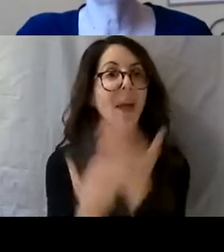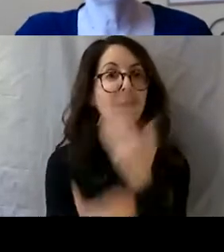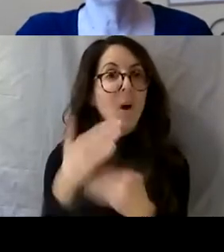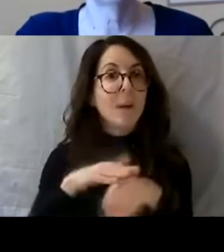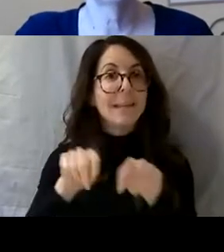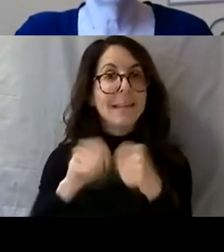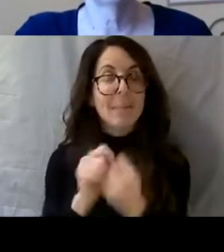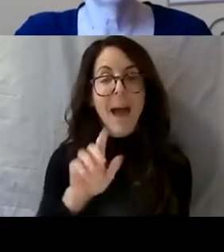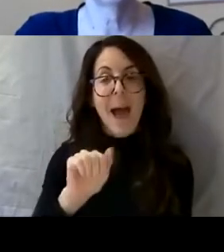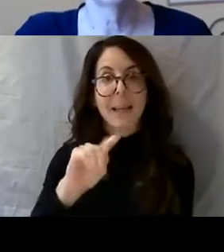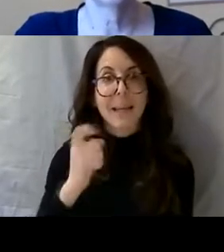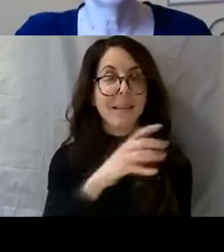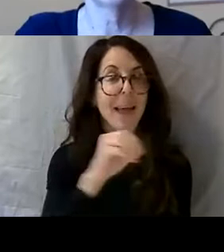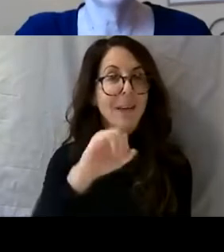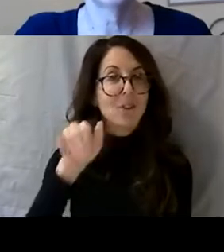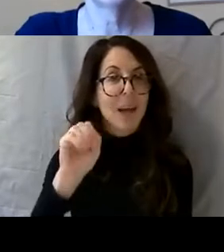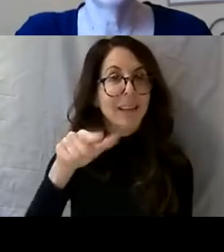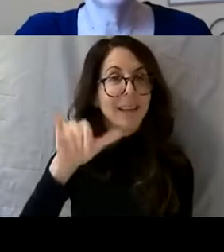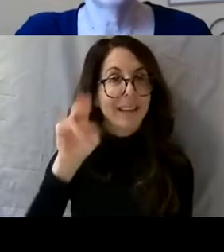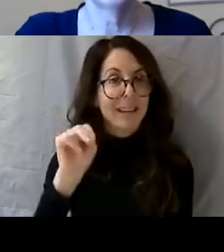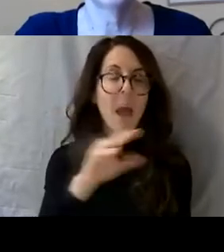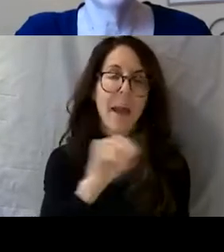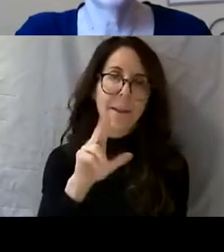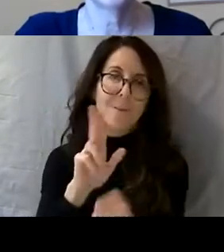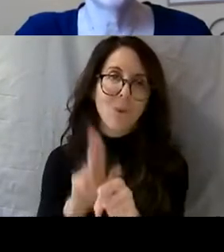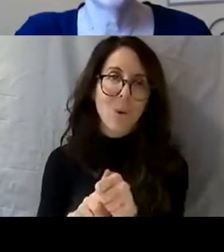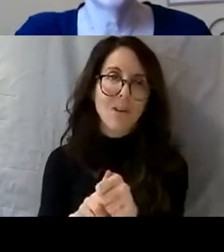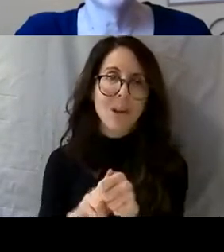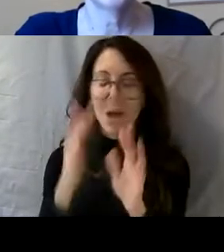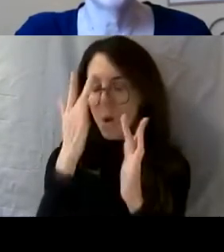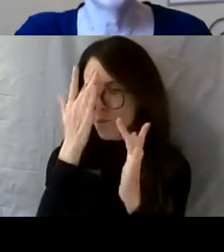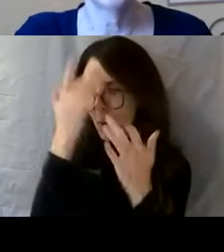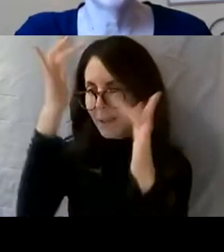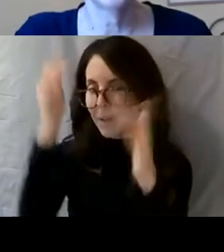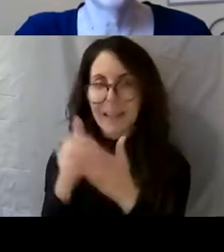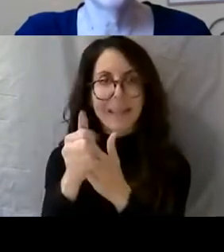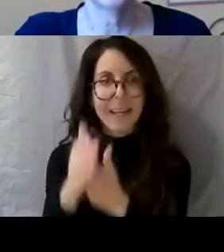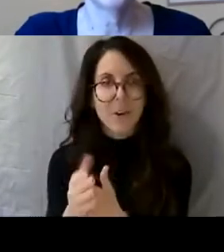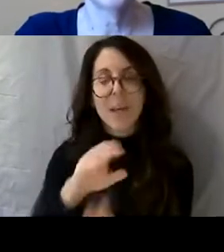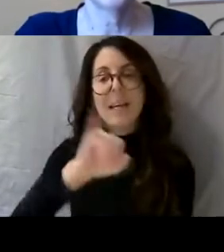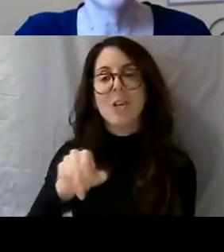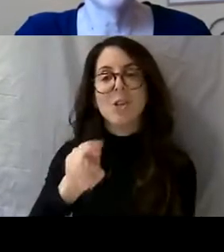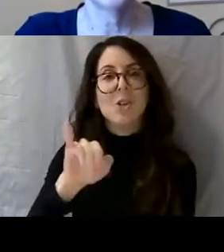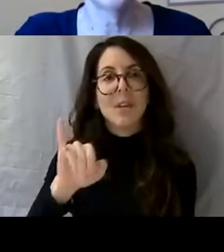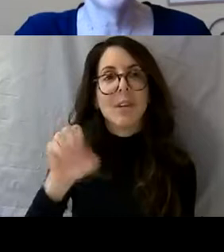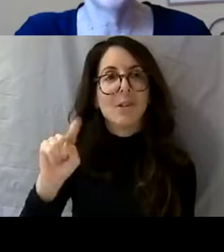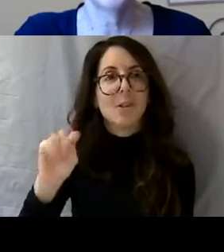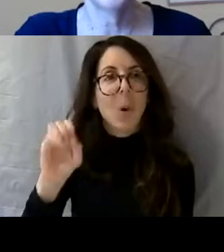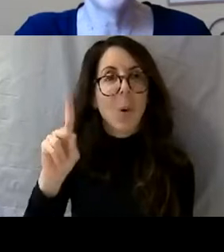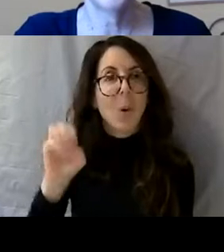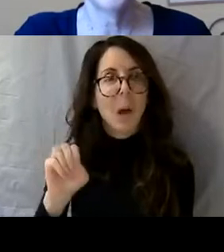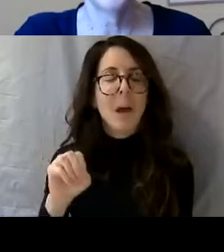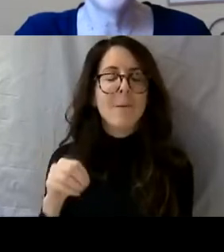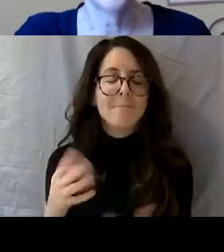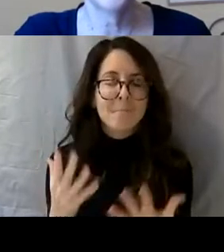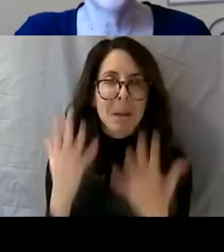Alexandra Hassanik and Jacqueline, and of course, our brilliant leader, Ginny Stolk. And I'm very sad to say that